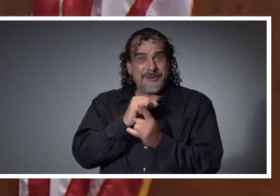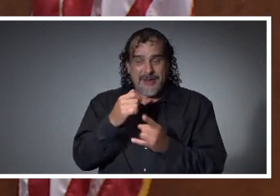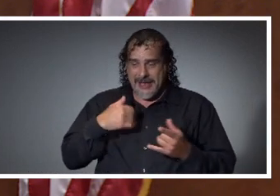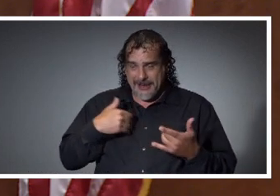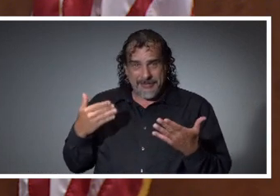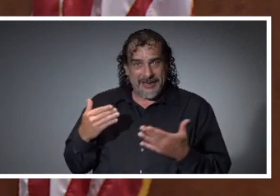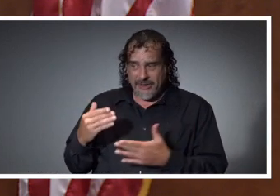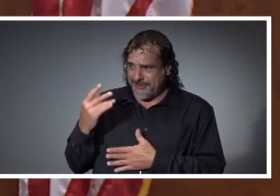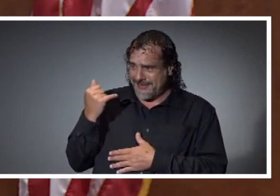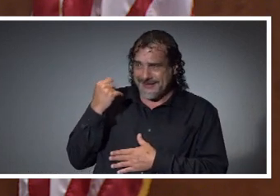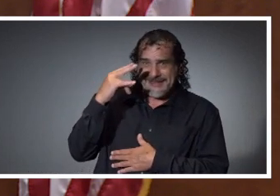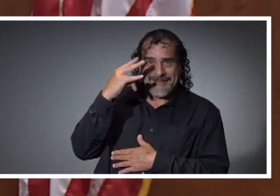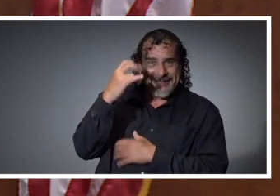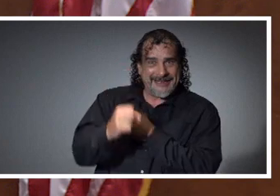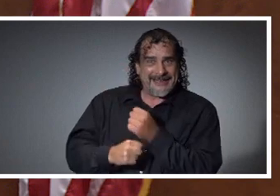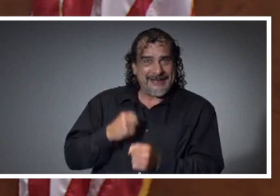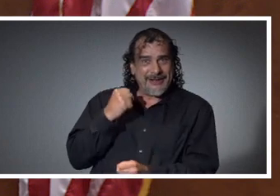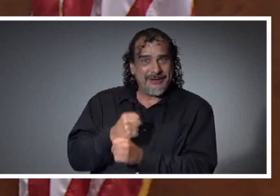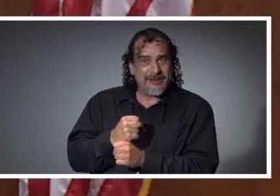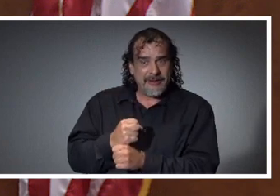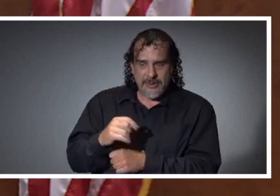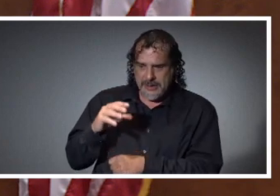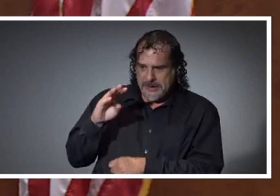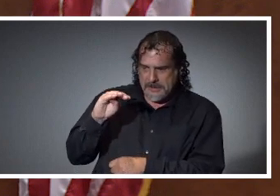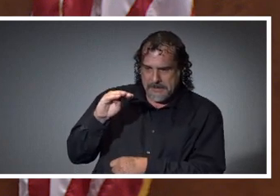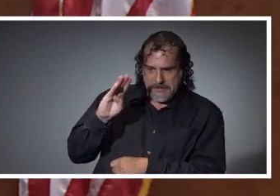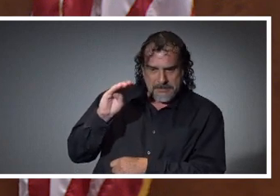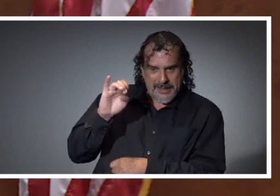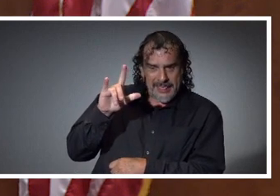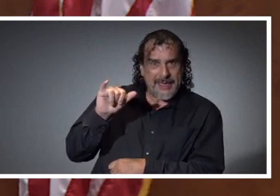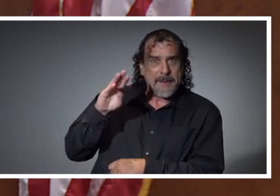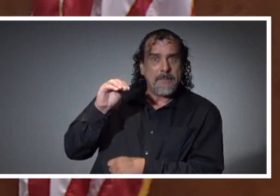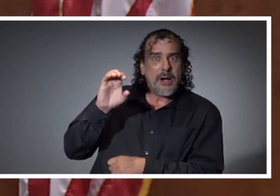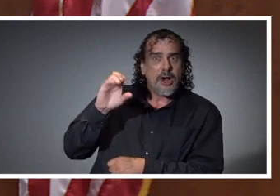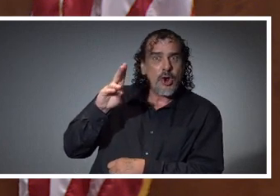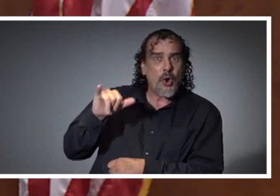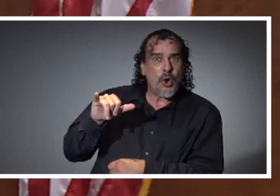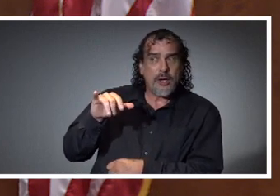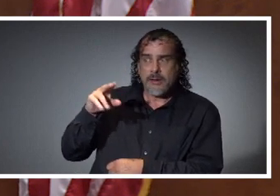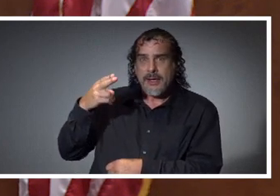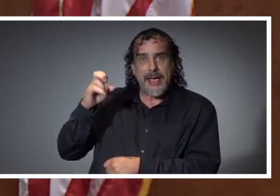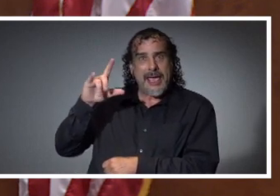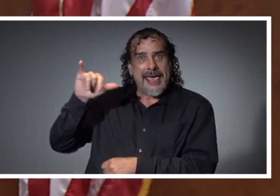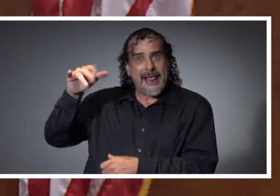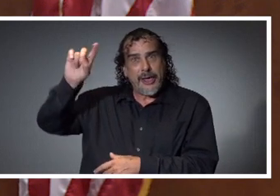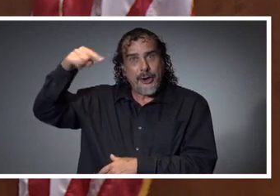years, and even when Billy McCoy was Speaker and Haley Barbour was Governor,